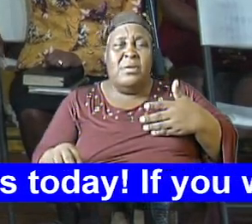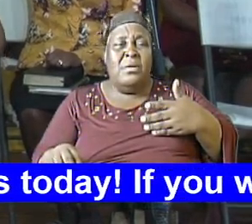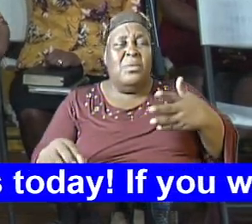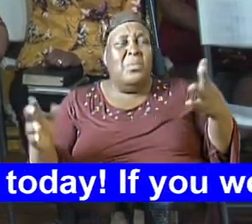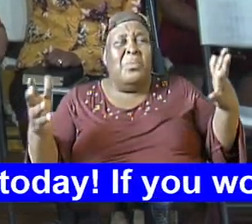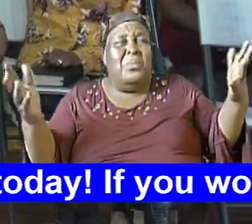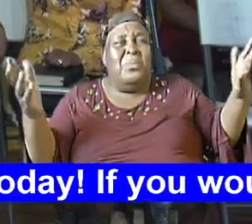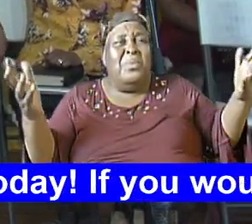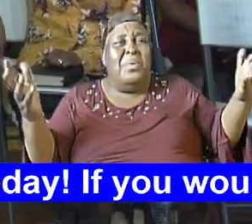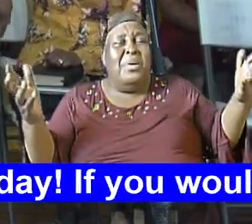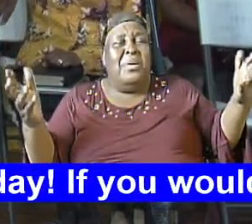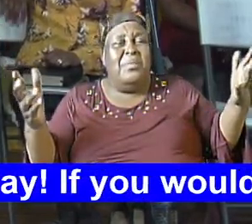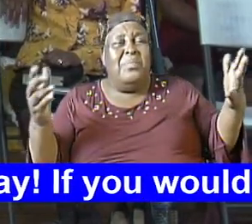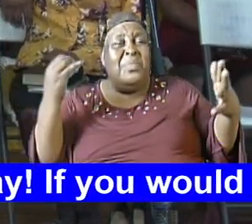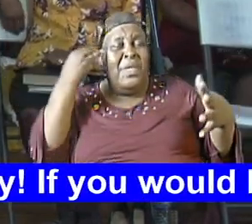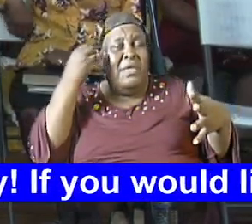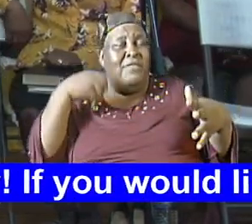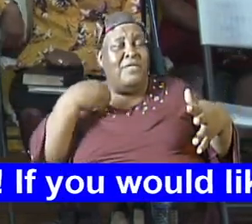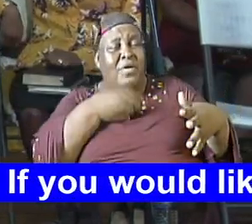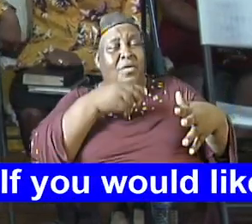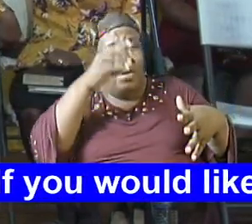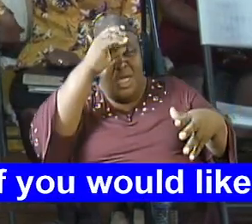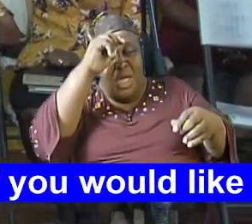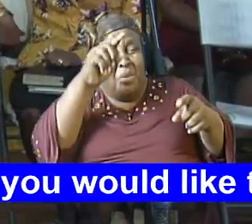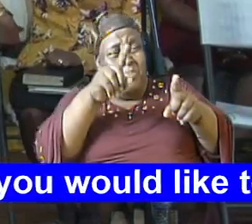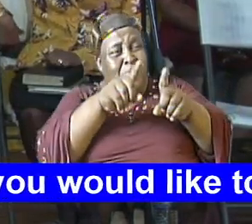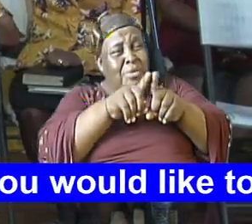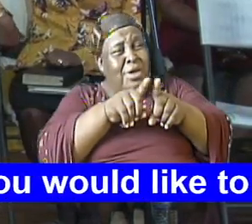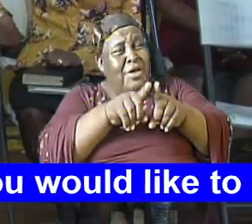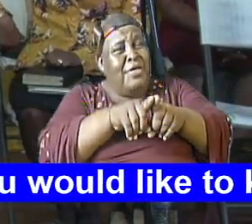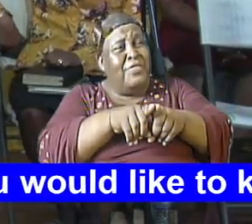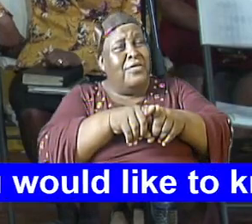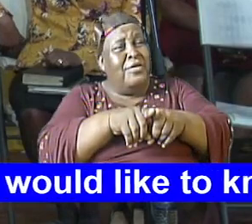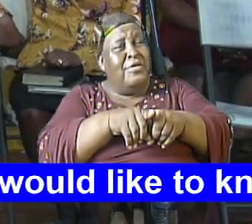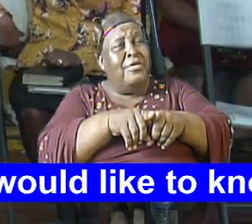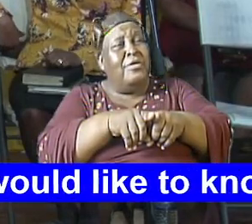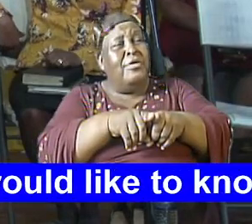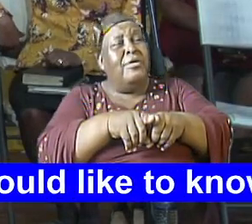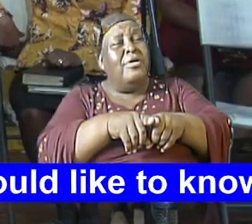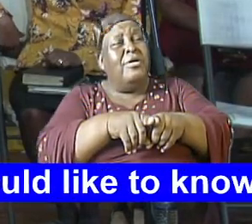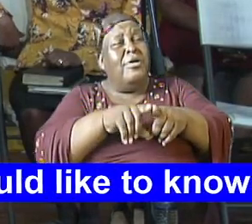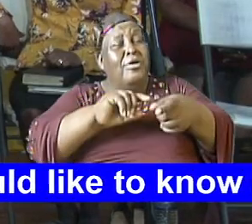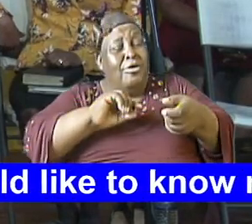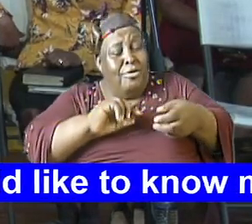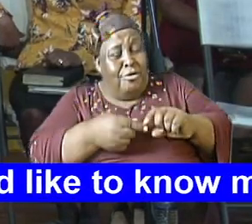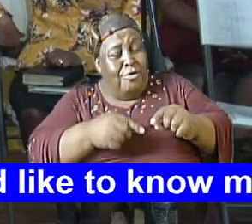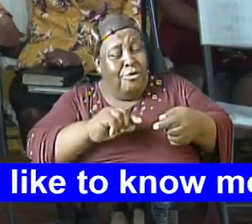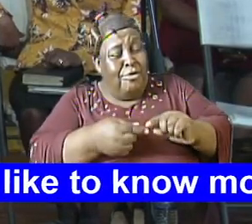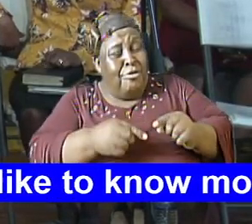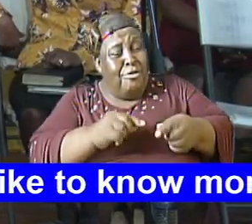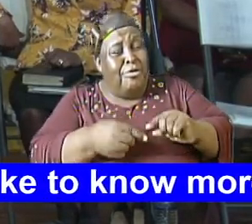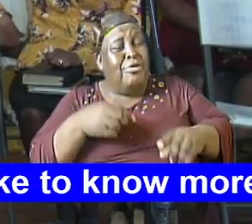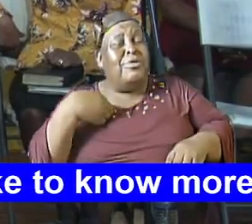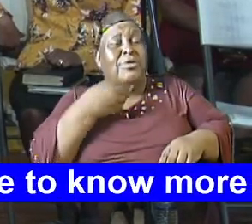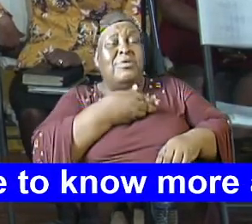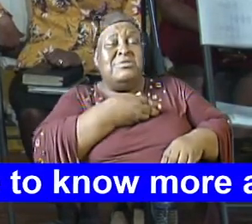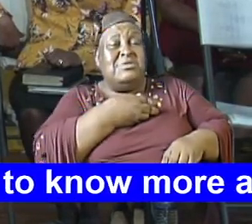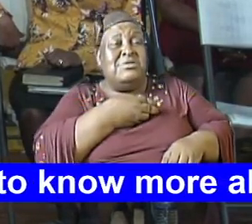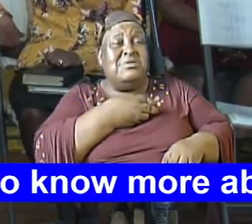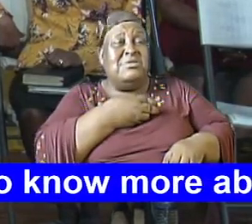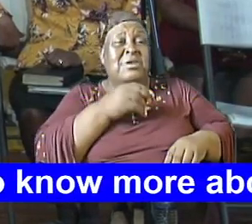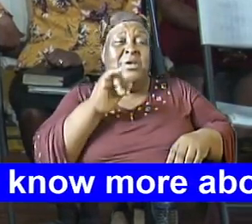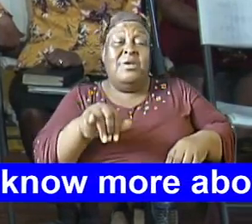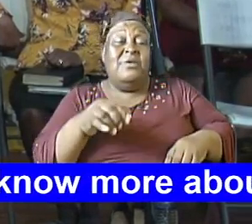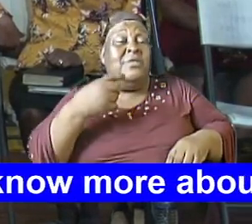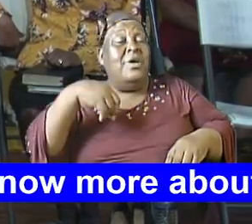offend us? Is there anything that brother or sister could do that we could not forgive?